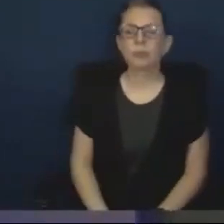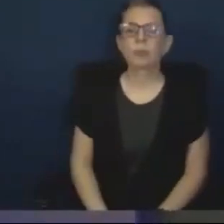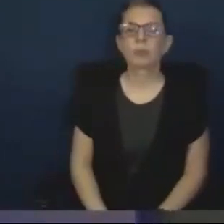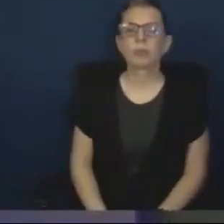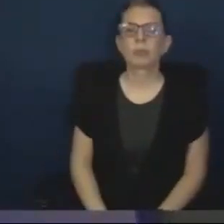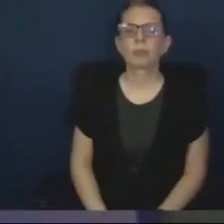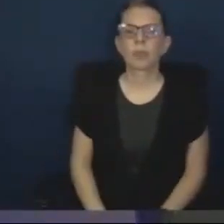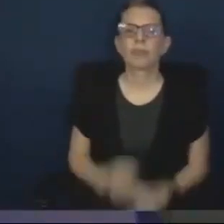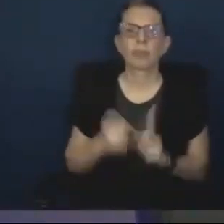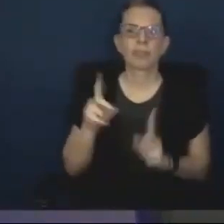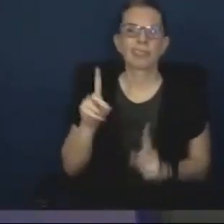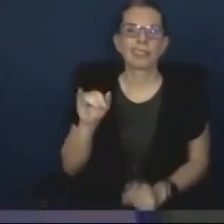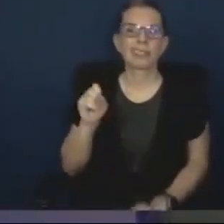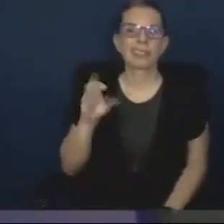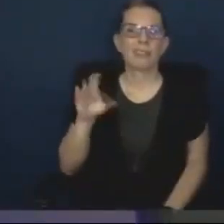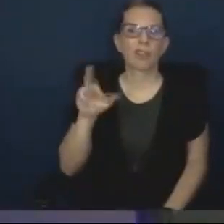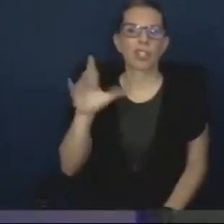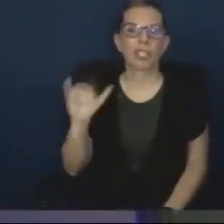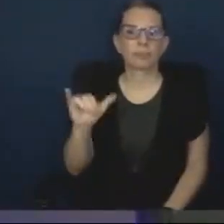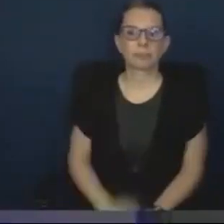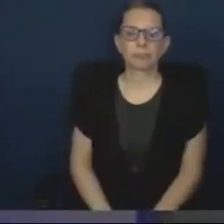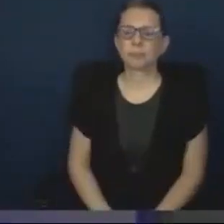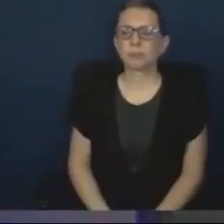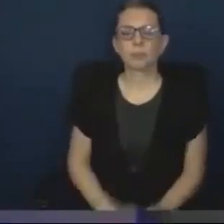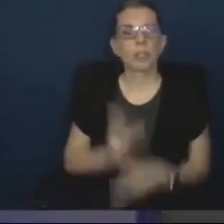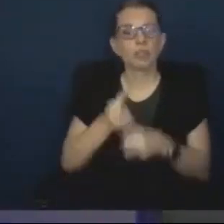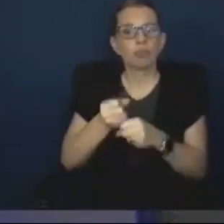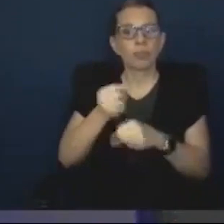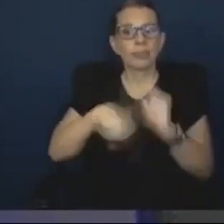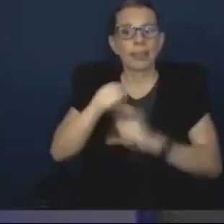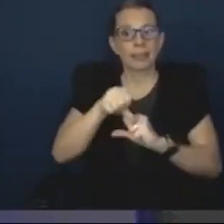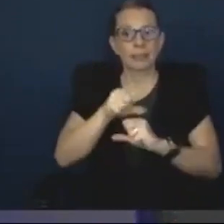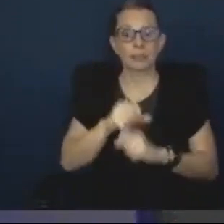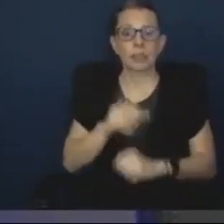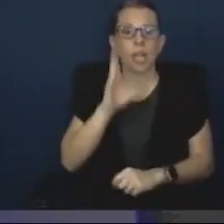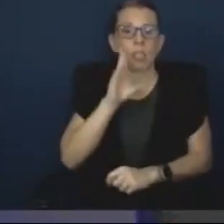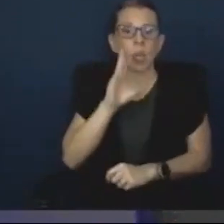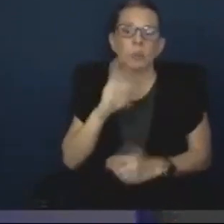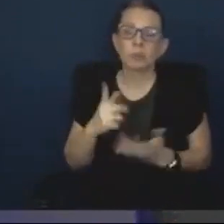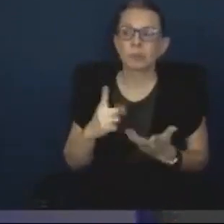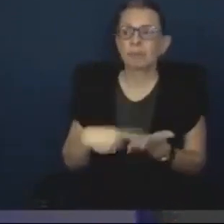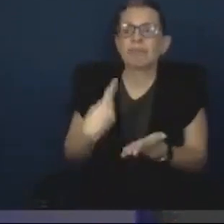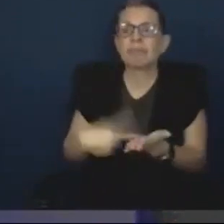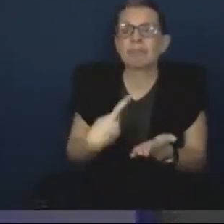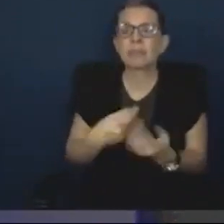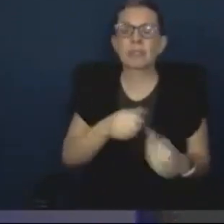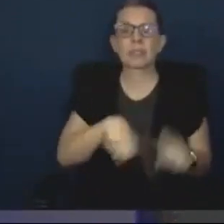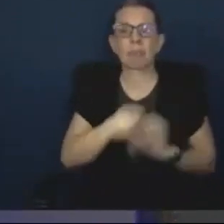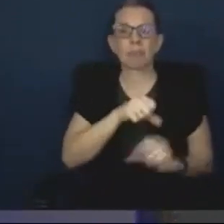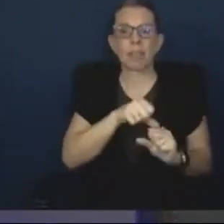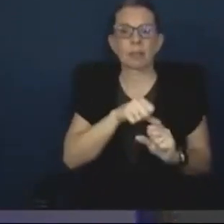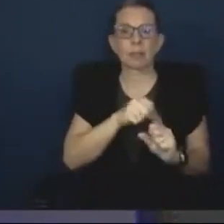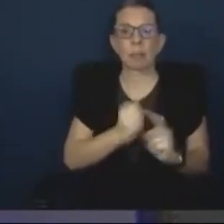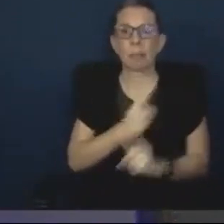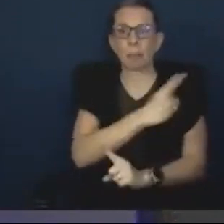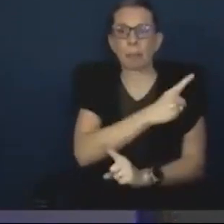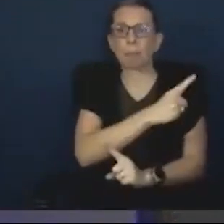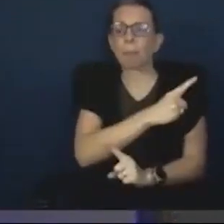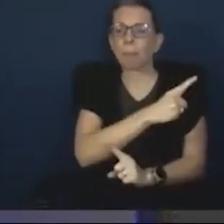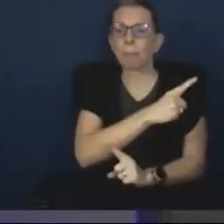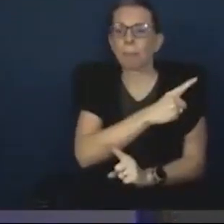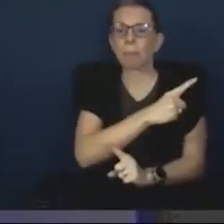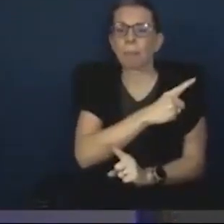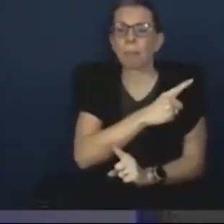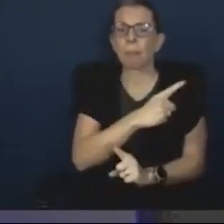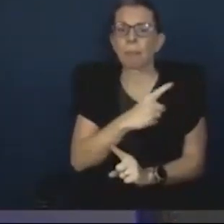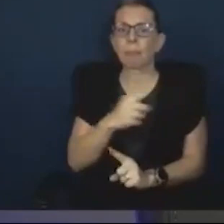Trust the science, people, and what we're really and I know that there are times where science has gone off the rail. It did that with Nazi Germany. It